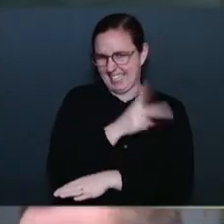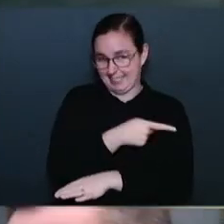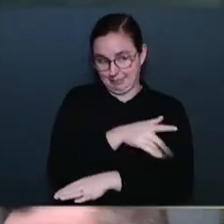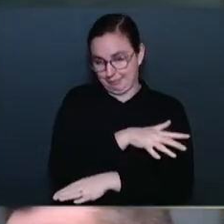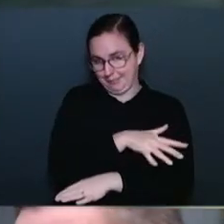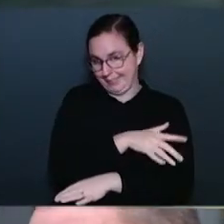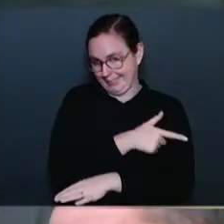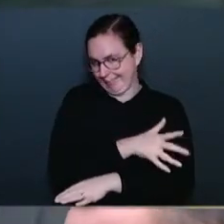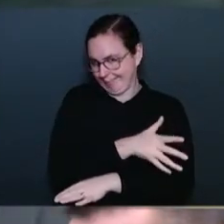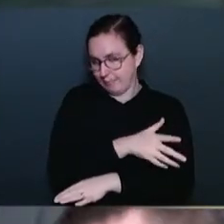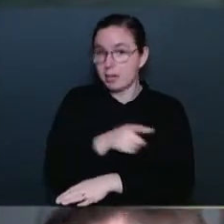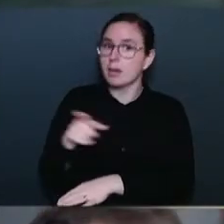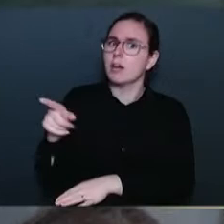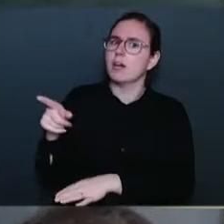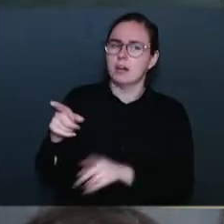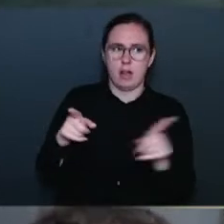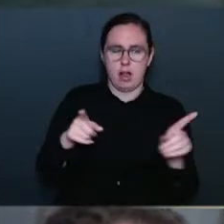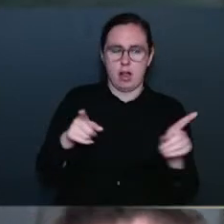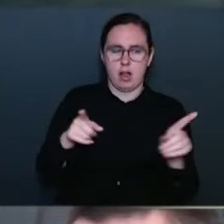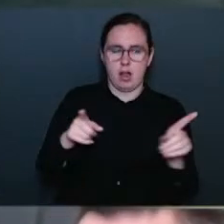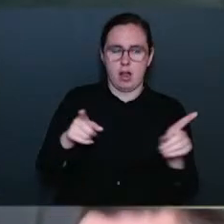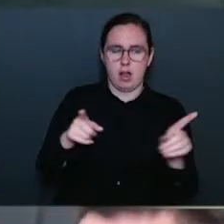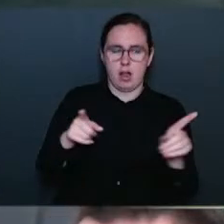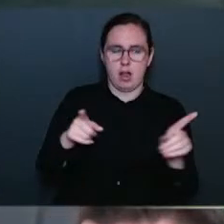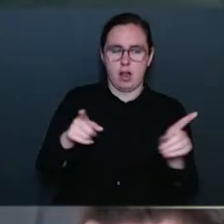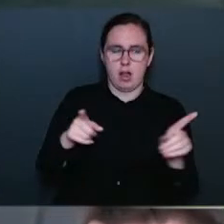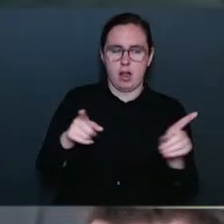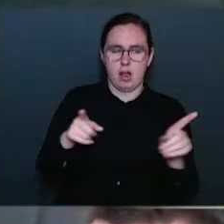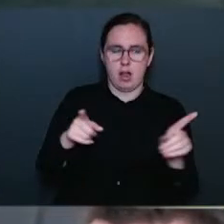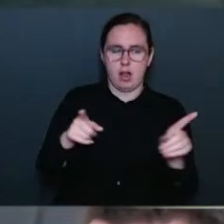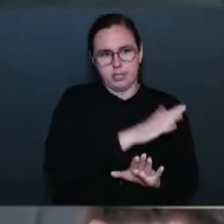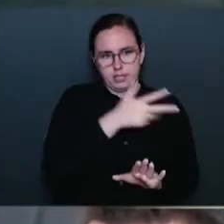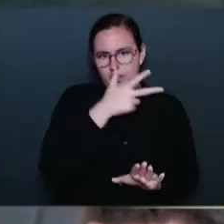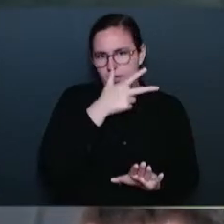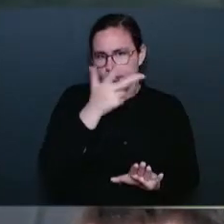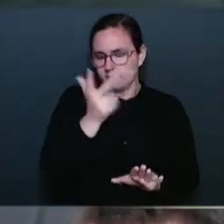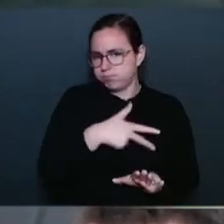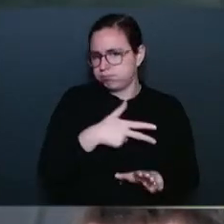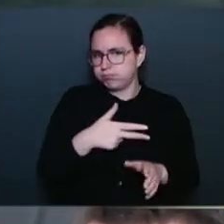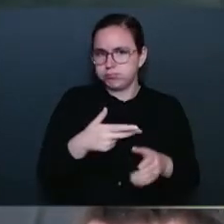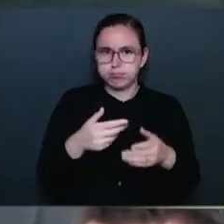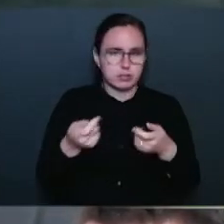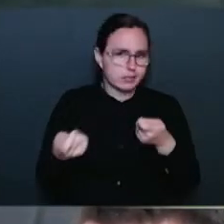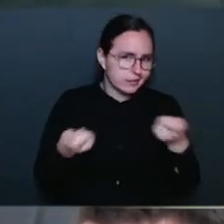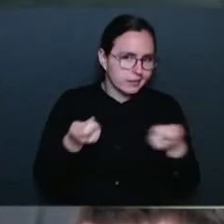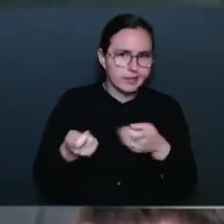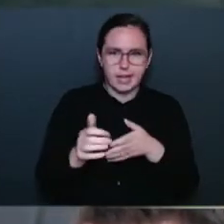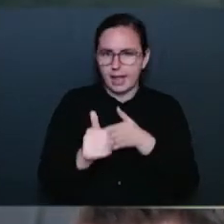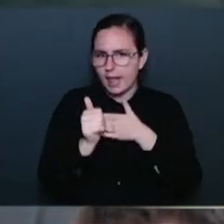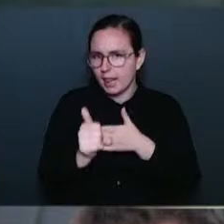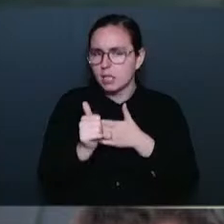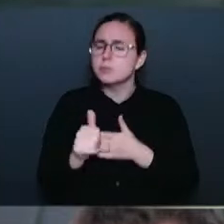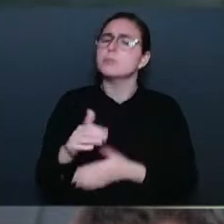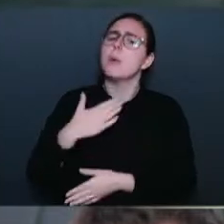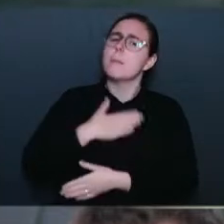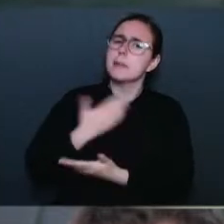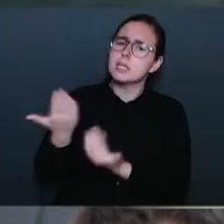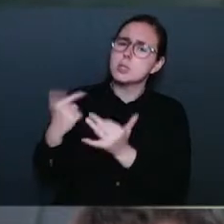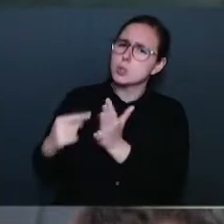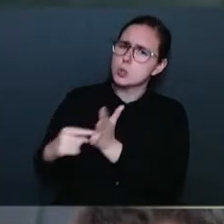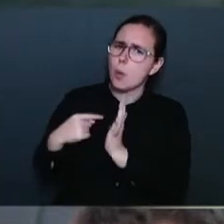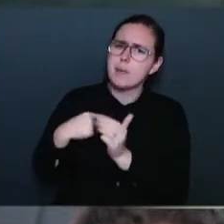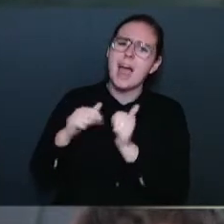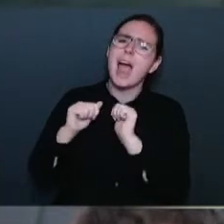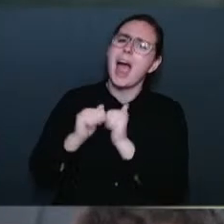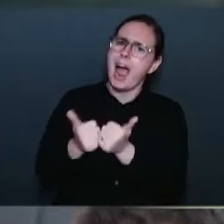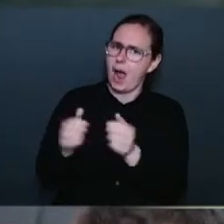their figures and can the Minister of Finance share with this house how important will this is saving for the Alberta governments to be able to